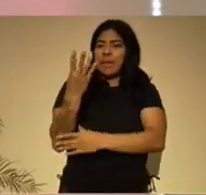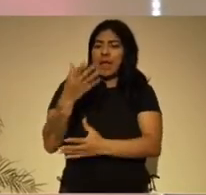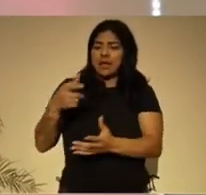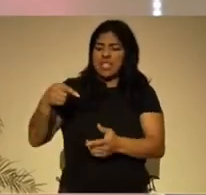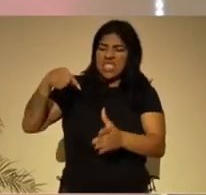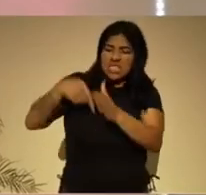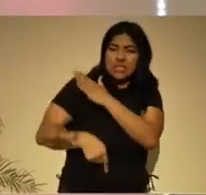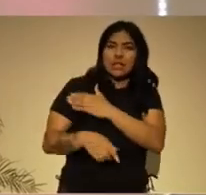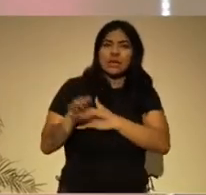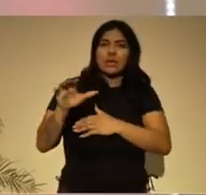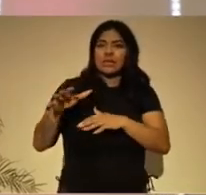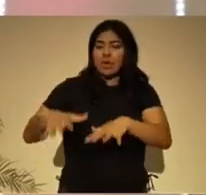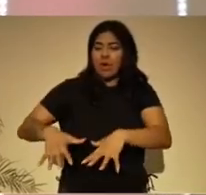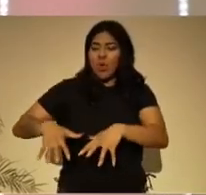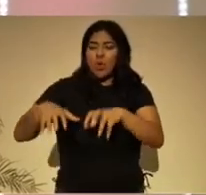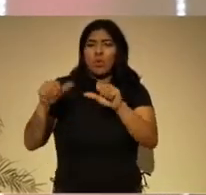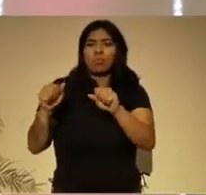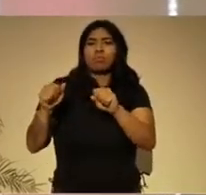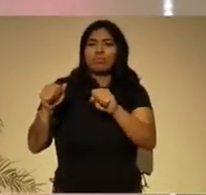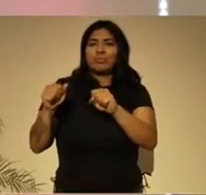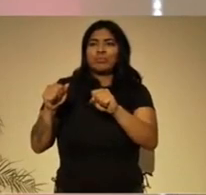an